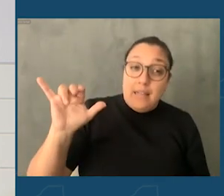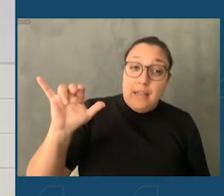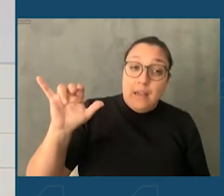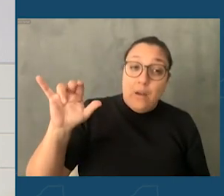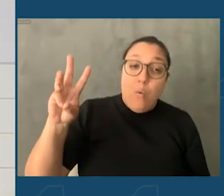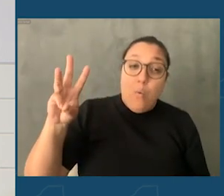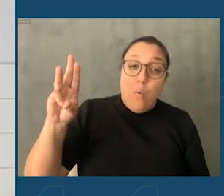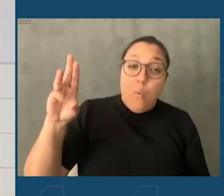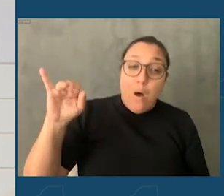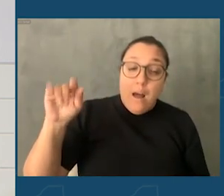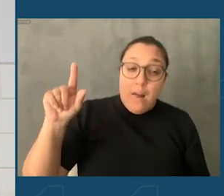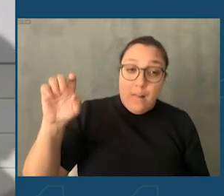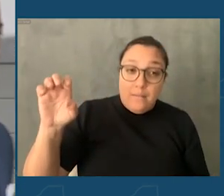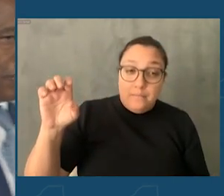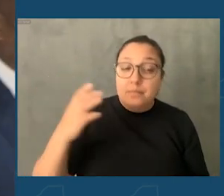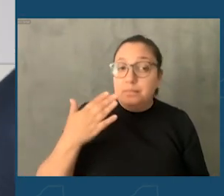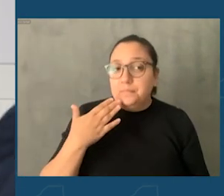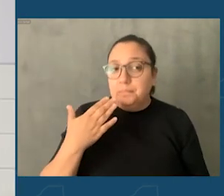Kathy.